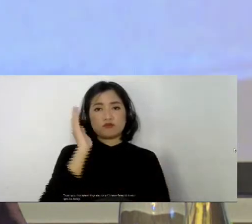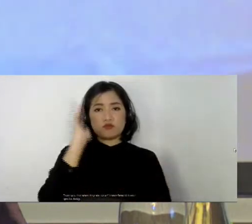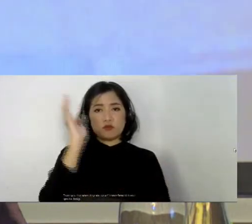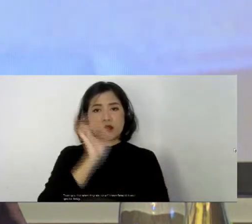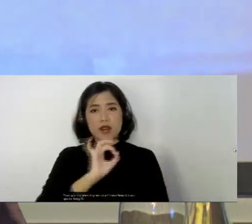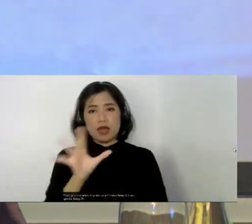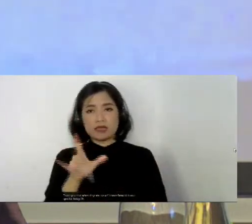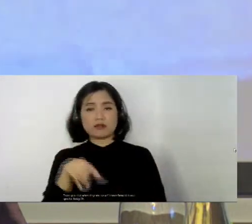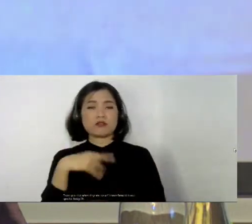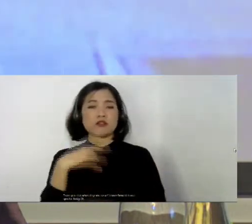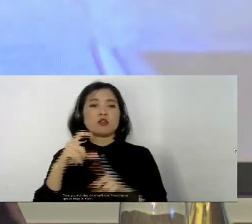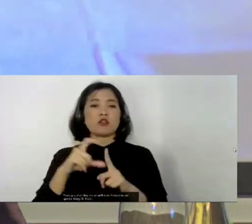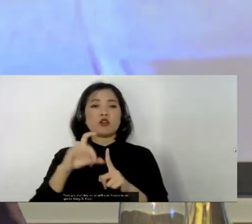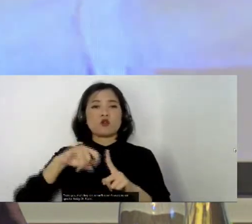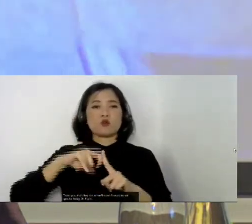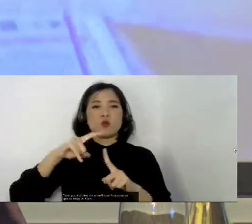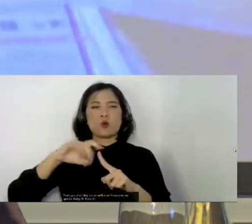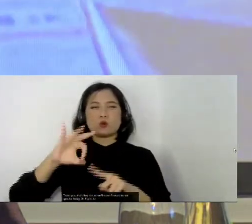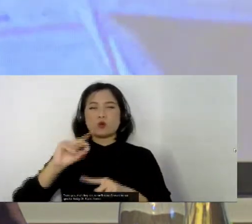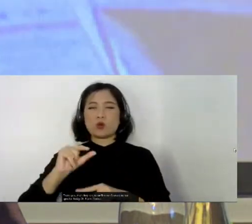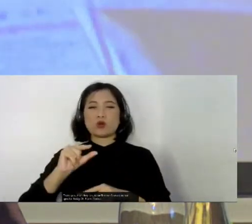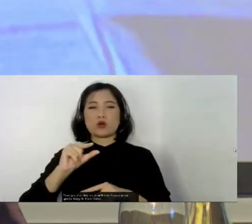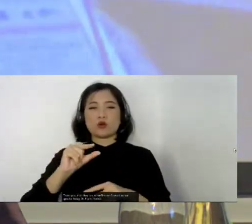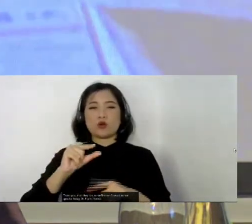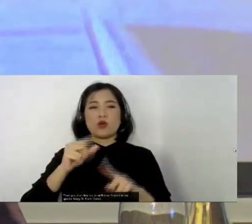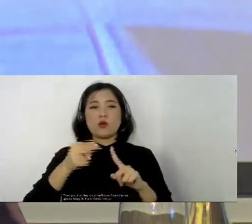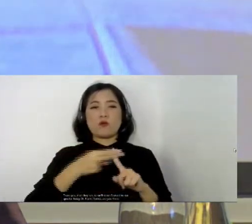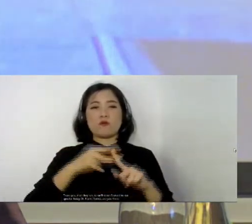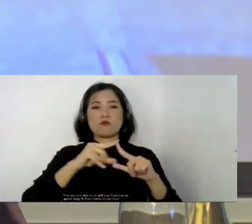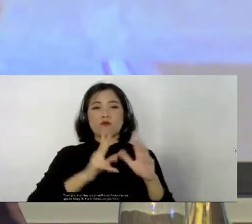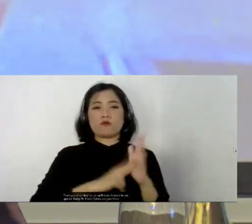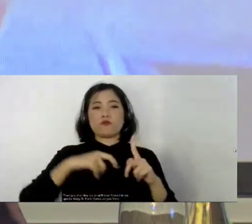Dr. Frank Vollmer. Are you there?